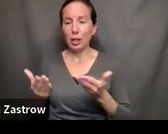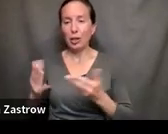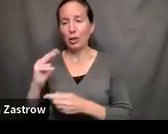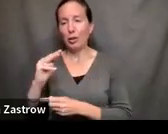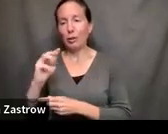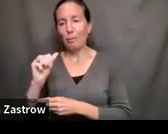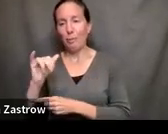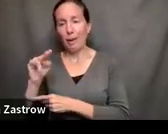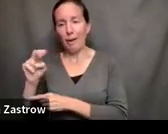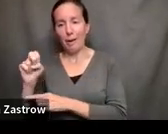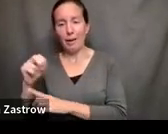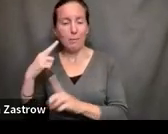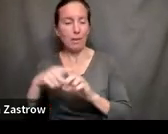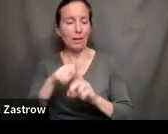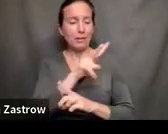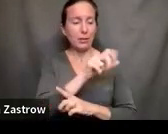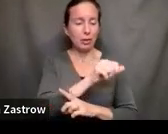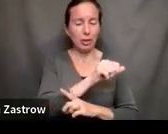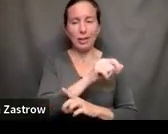various things in special ed.